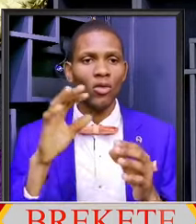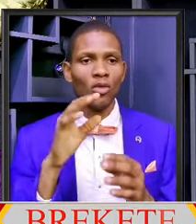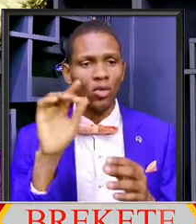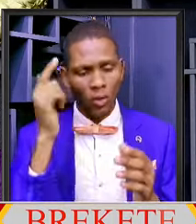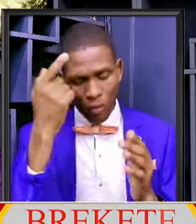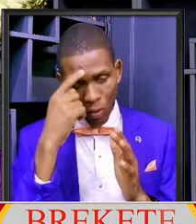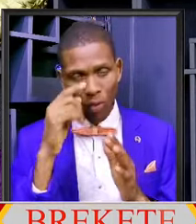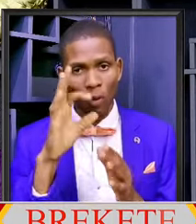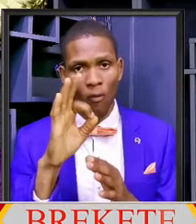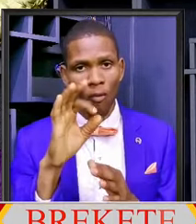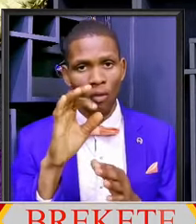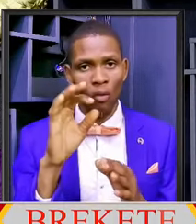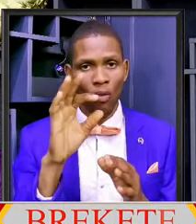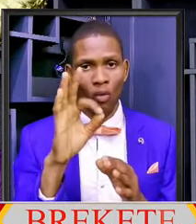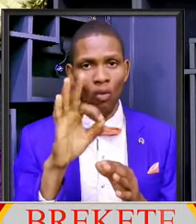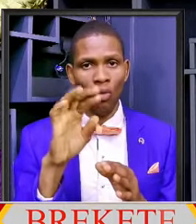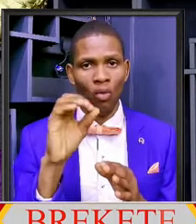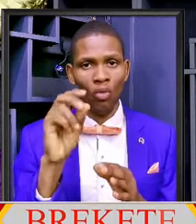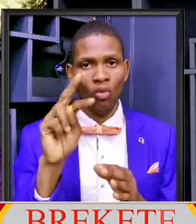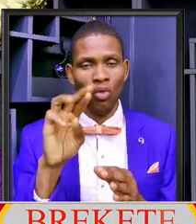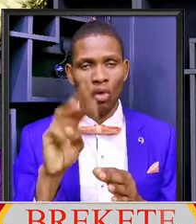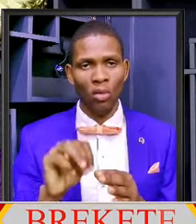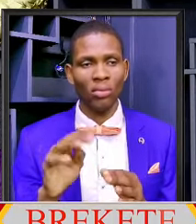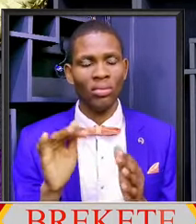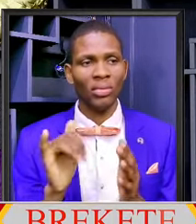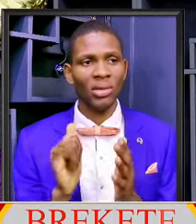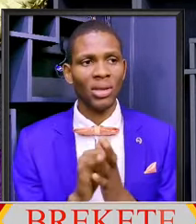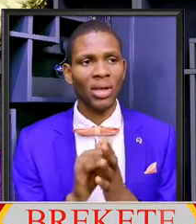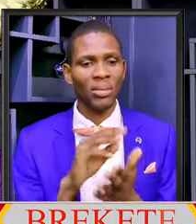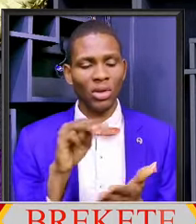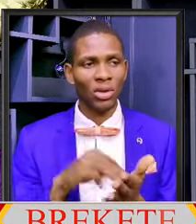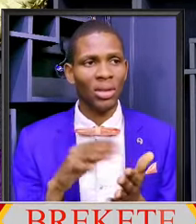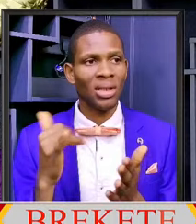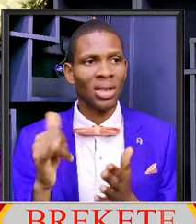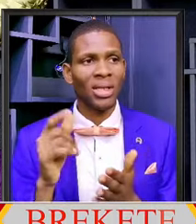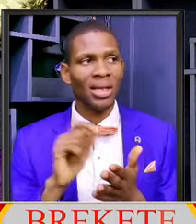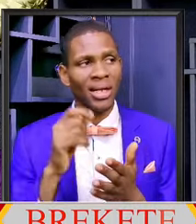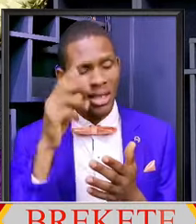That mediation where they write me letter